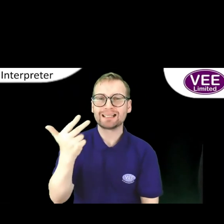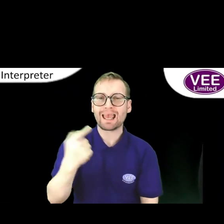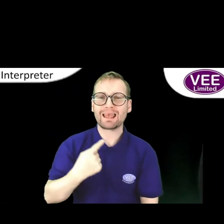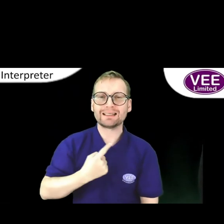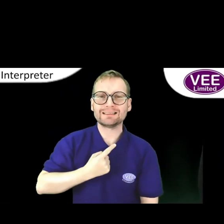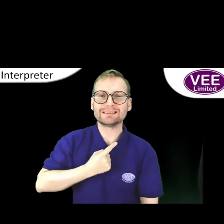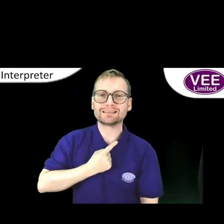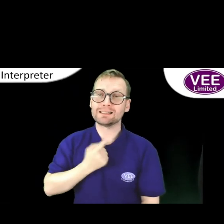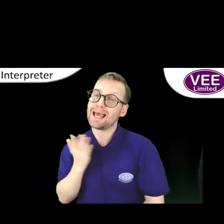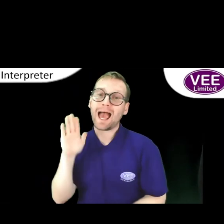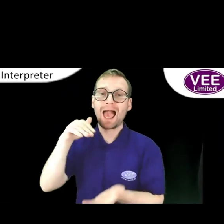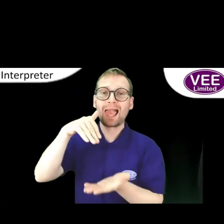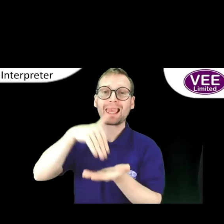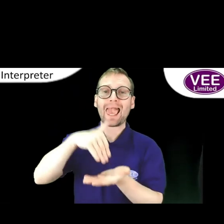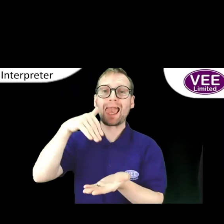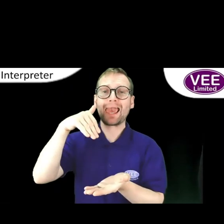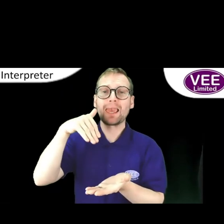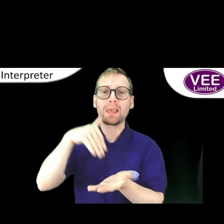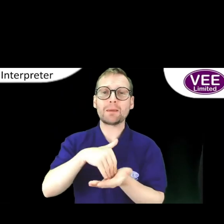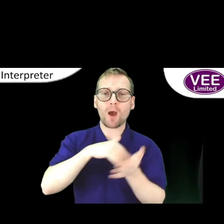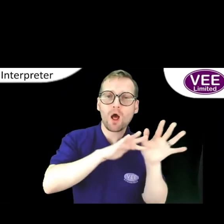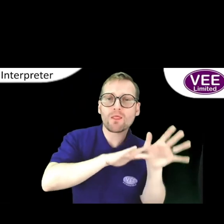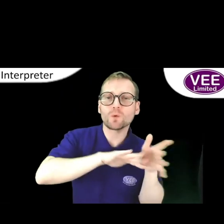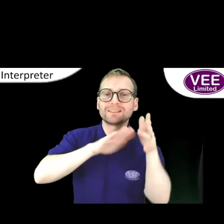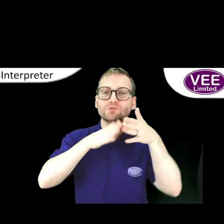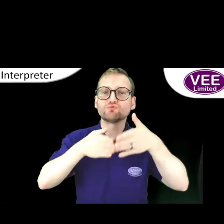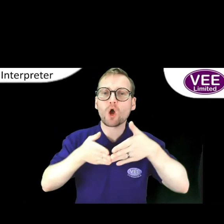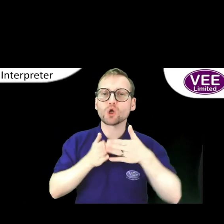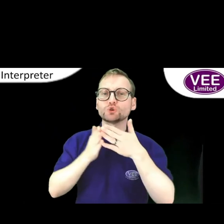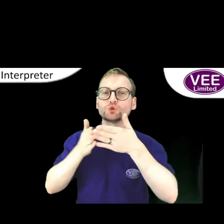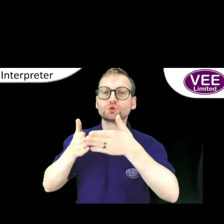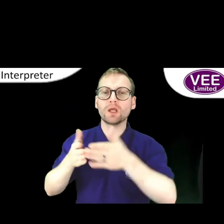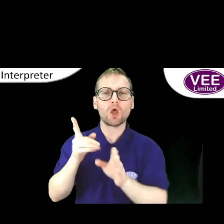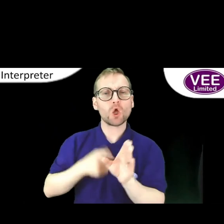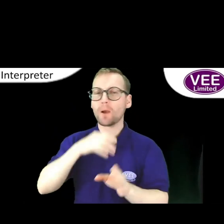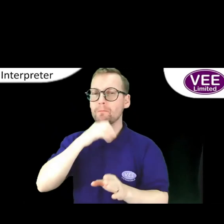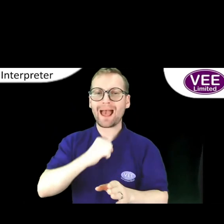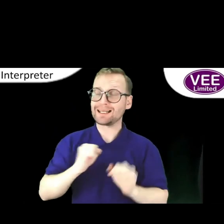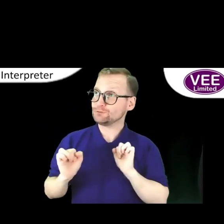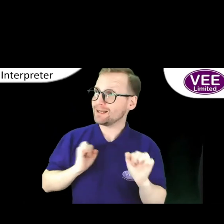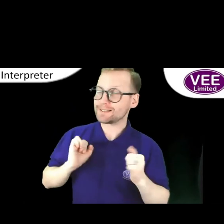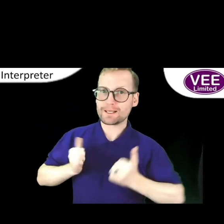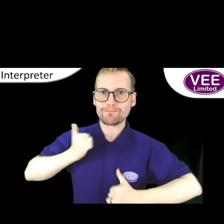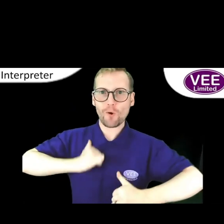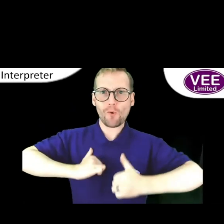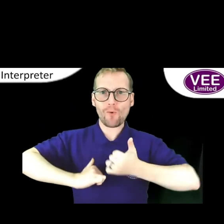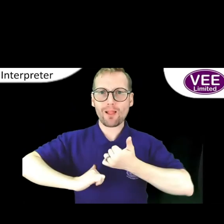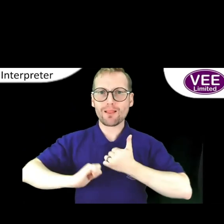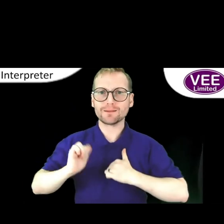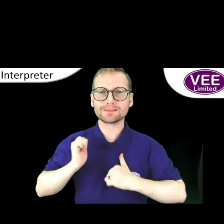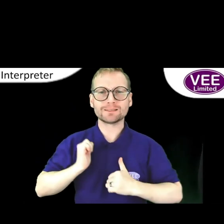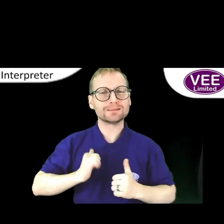I came here on the Windrush, a young man restless and bold.